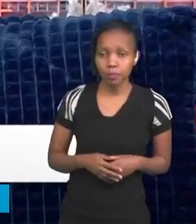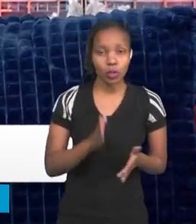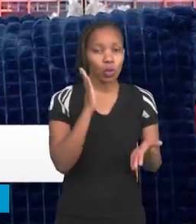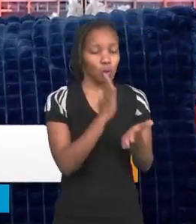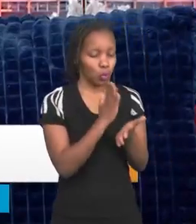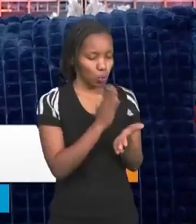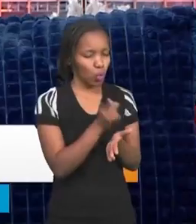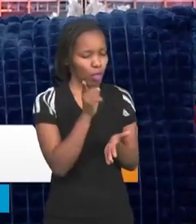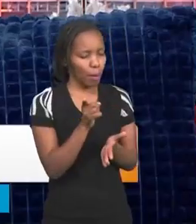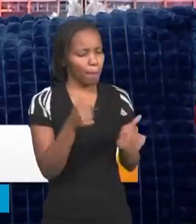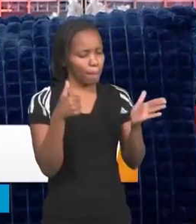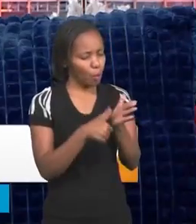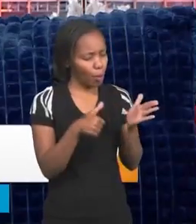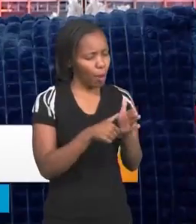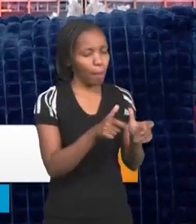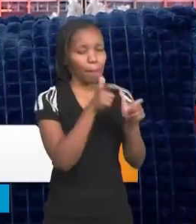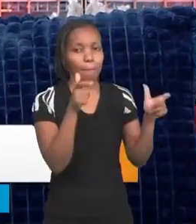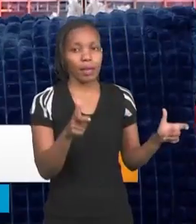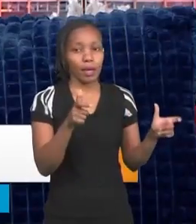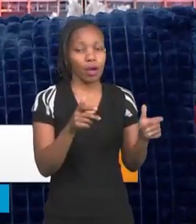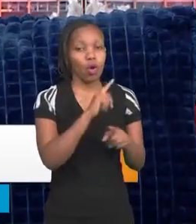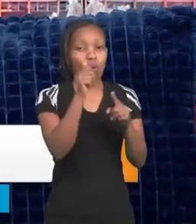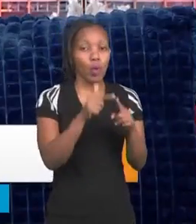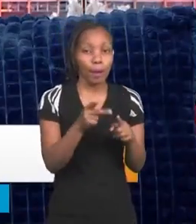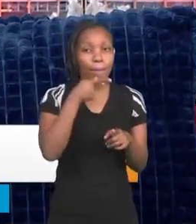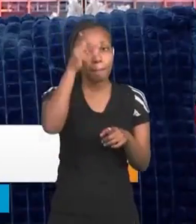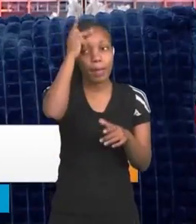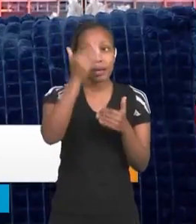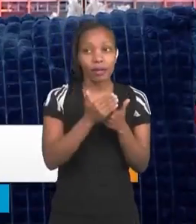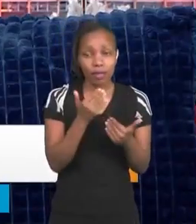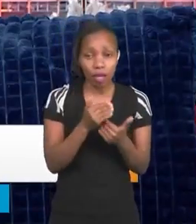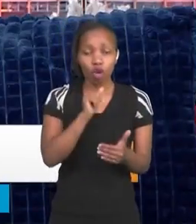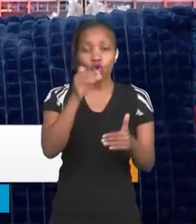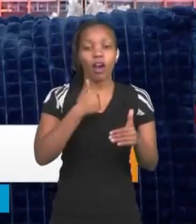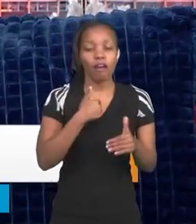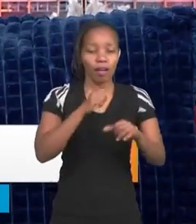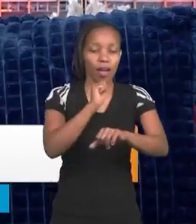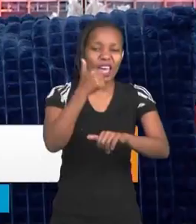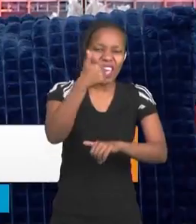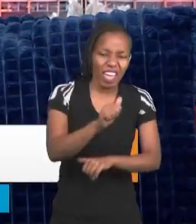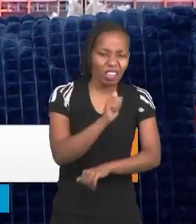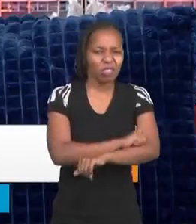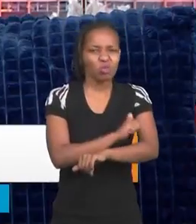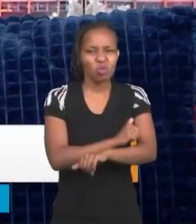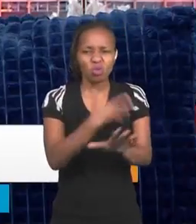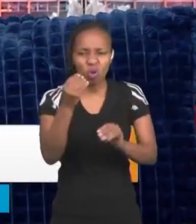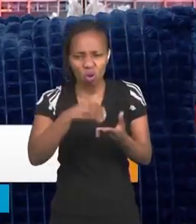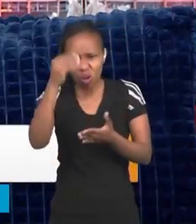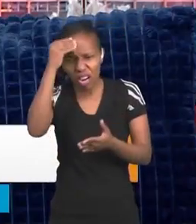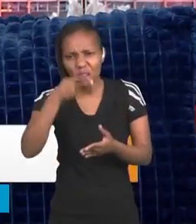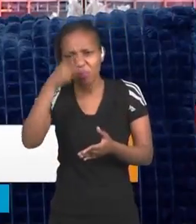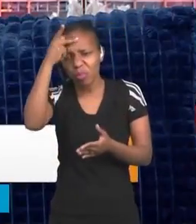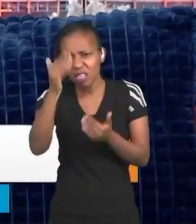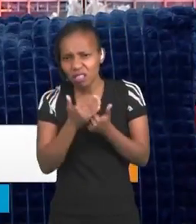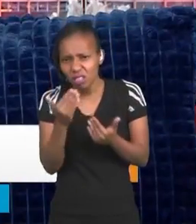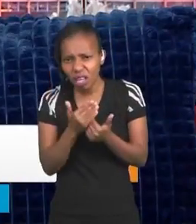gap, because unfortunately, parenting, there is no school where parenting is taught. Yeah. So there is a tendency to